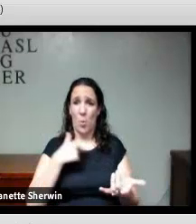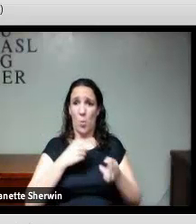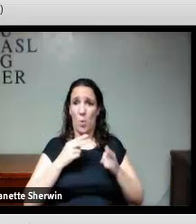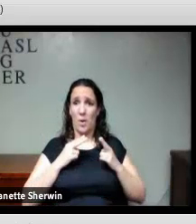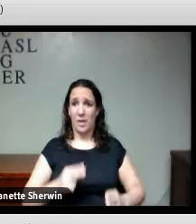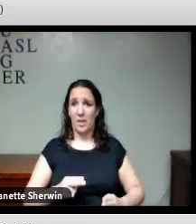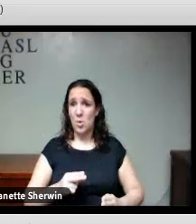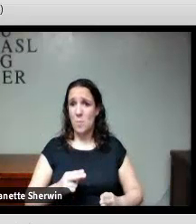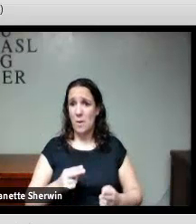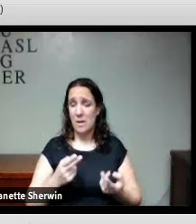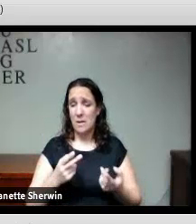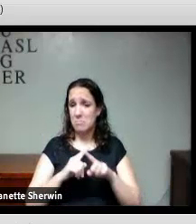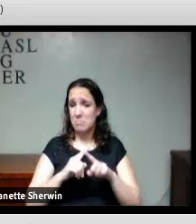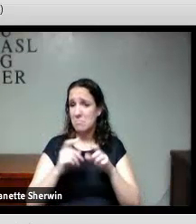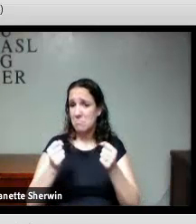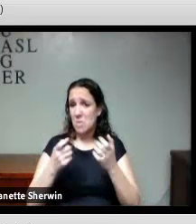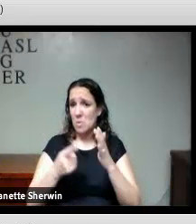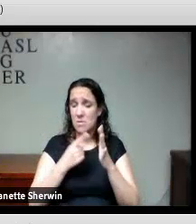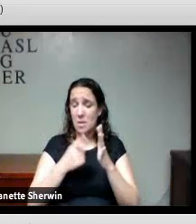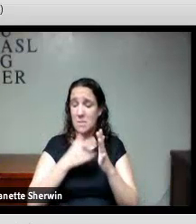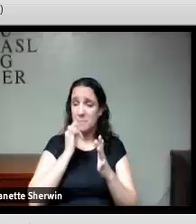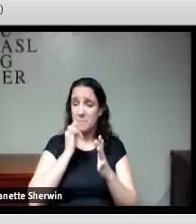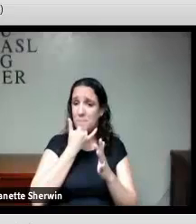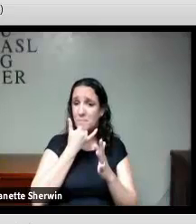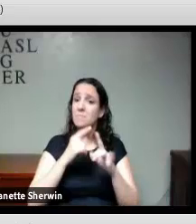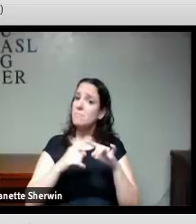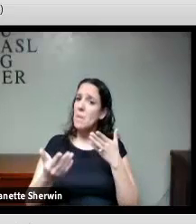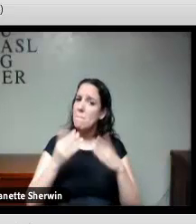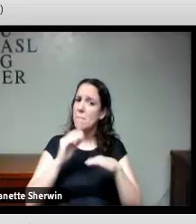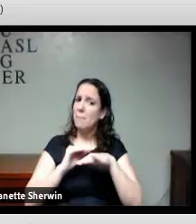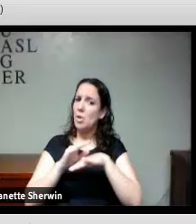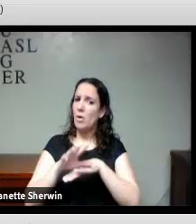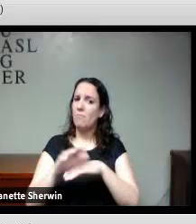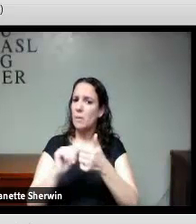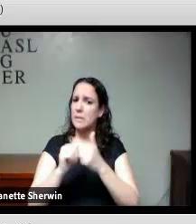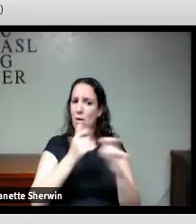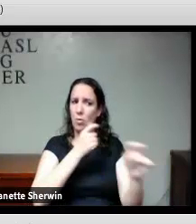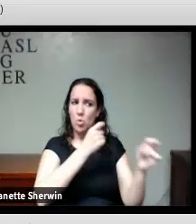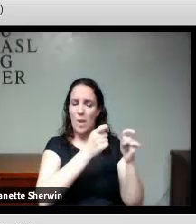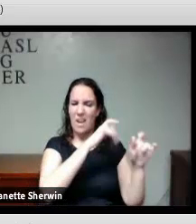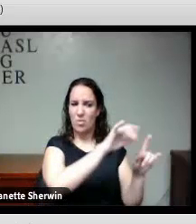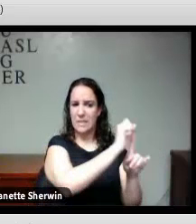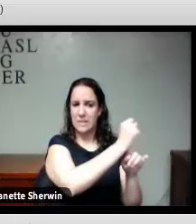at least if we understand what's going to happen, it might influence how we handle the situation.